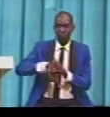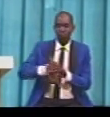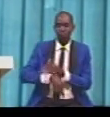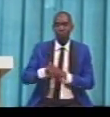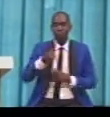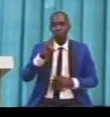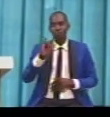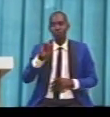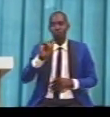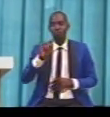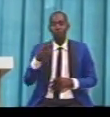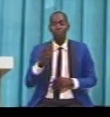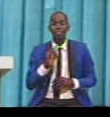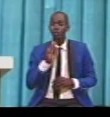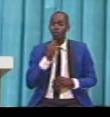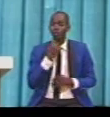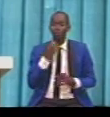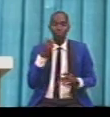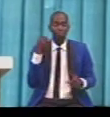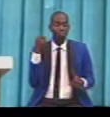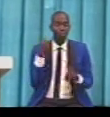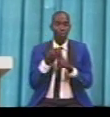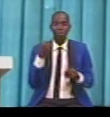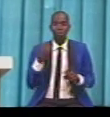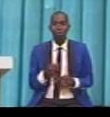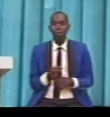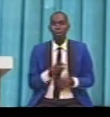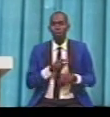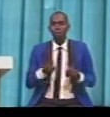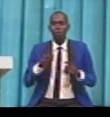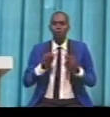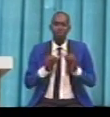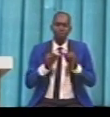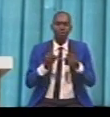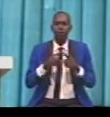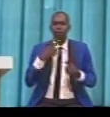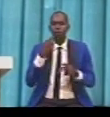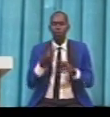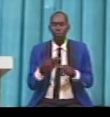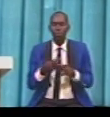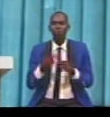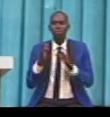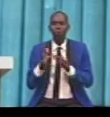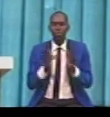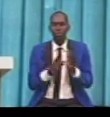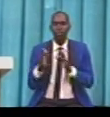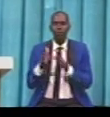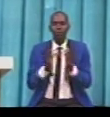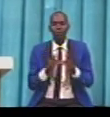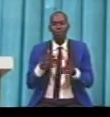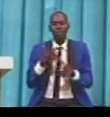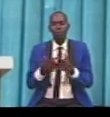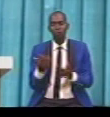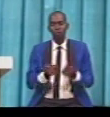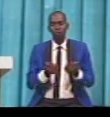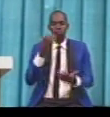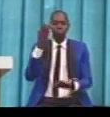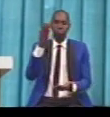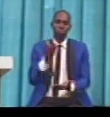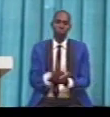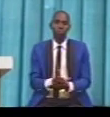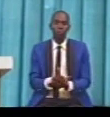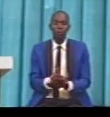going into the ditch. Terrible accident. But I kept on saying, Jesus, Jesus. Then the car stopped finally.